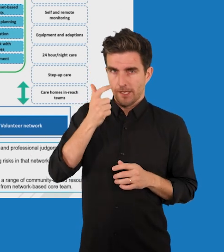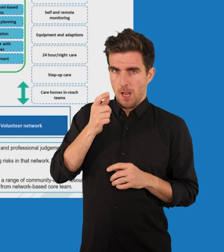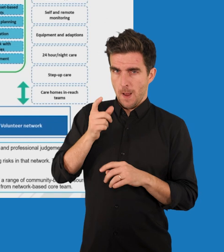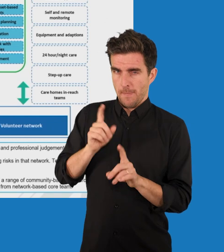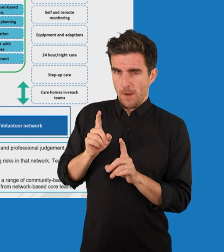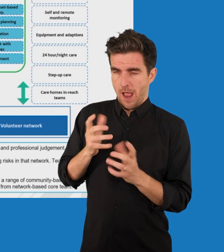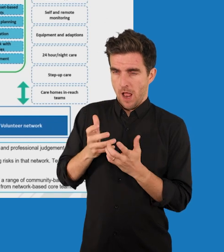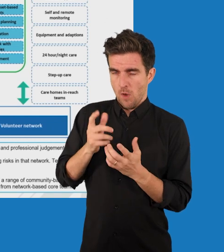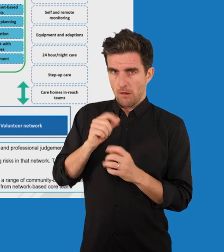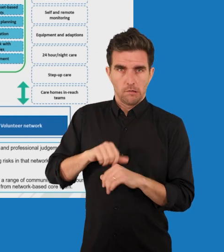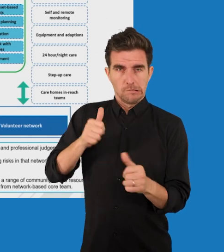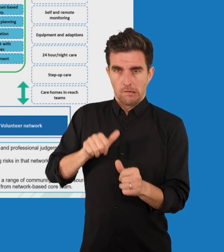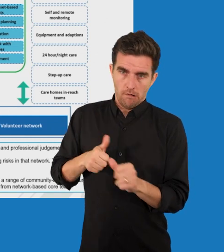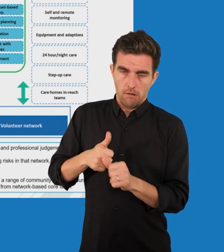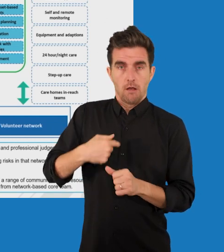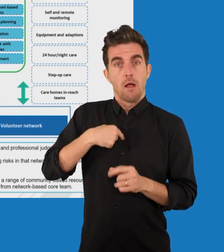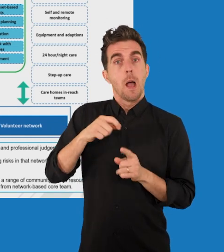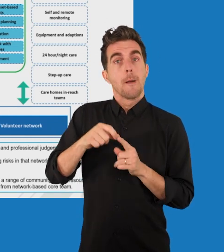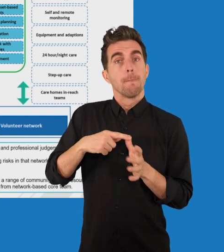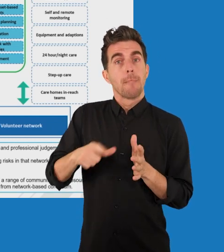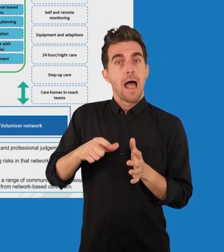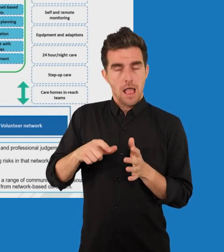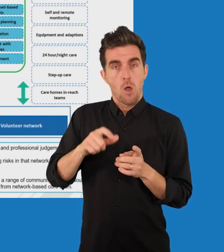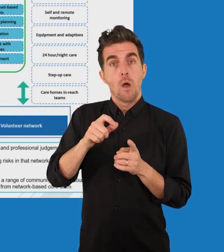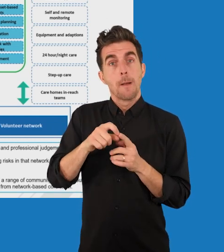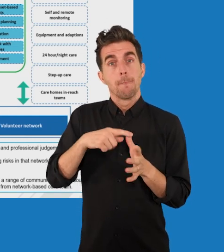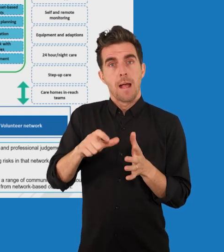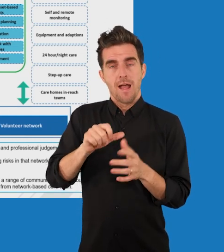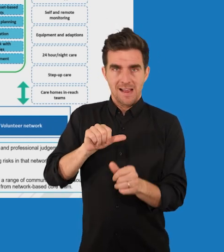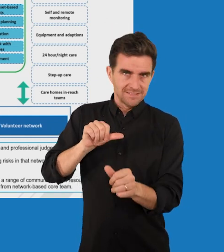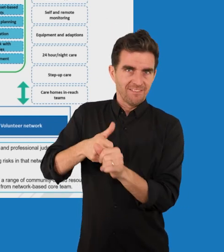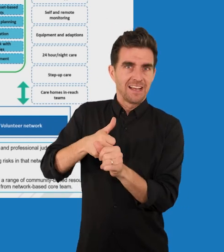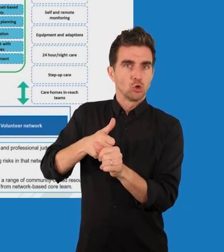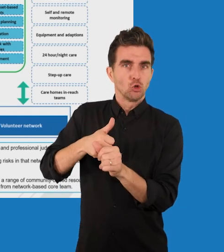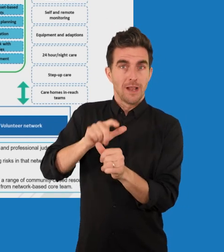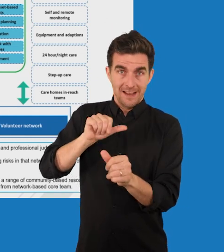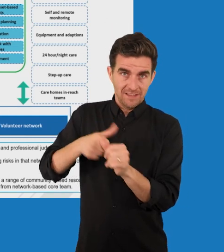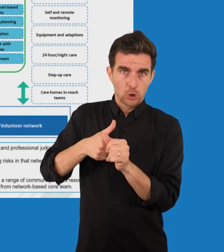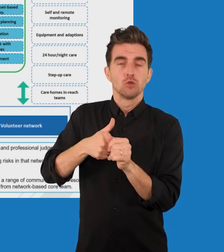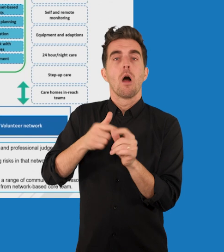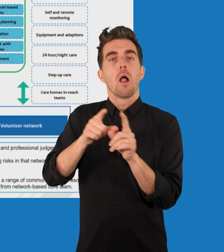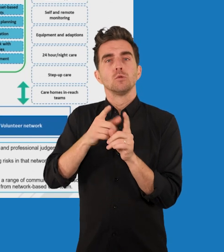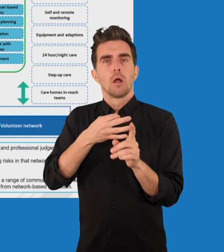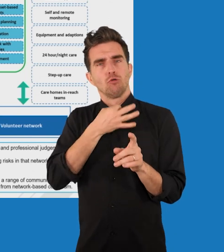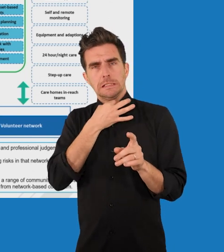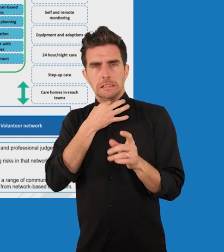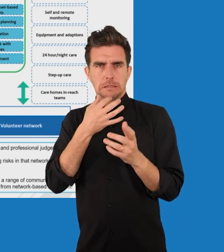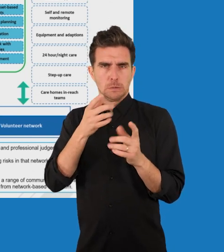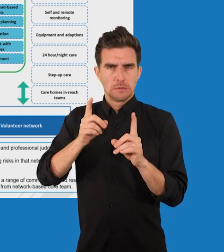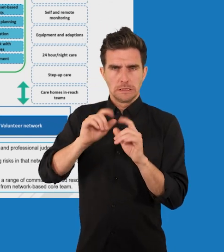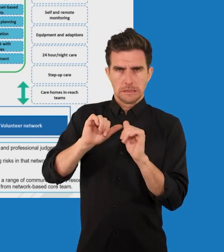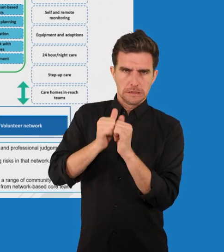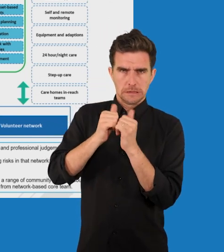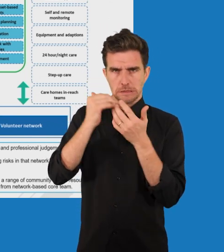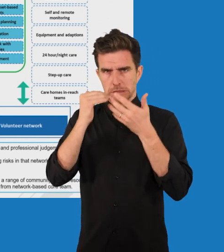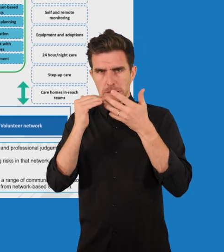can understand whether those people would benefit from the PAC intervention. But we also have a risk